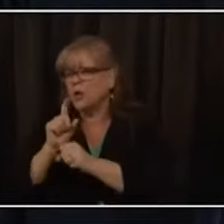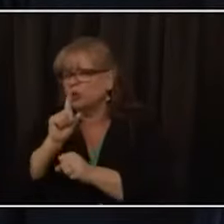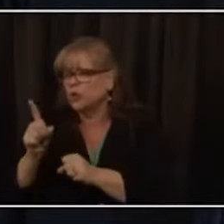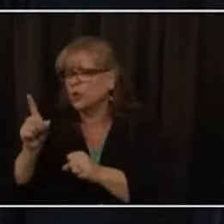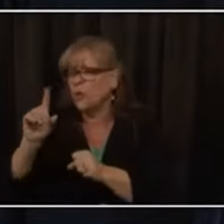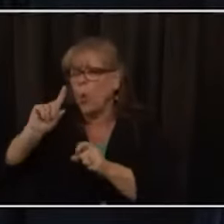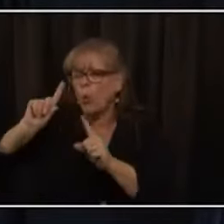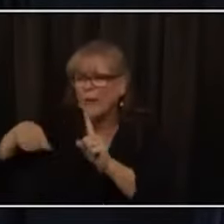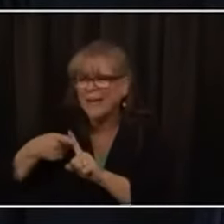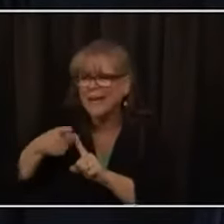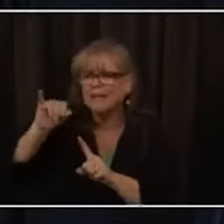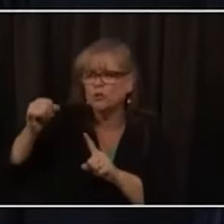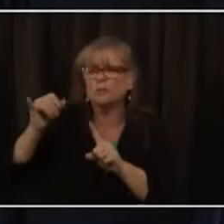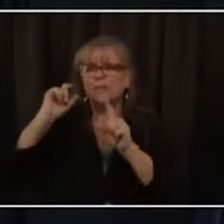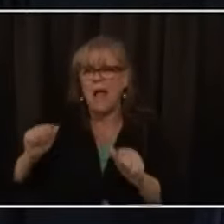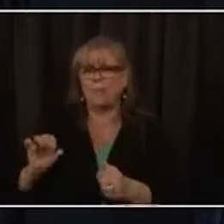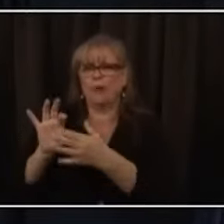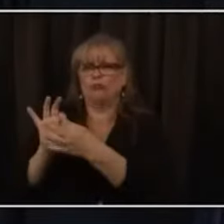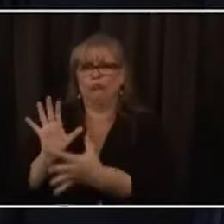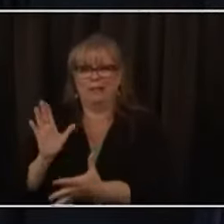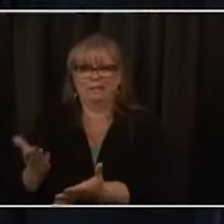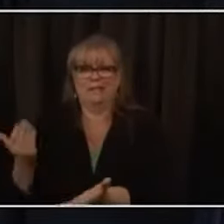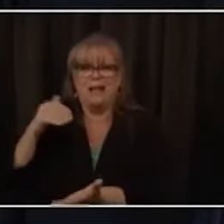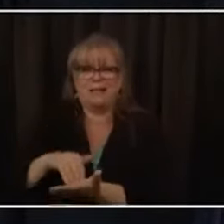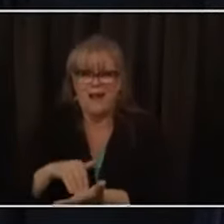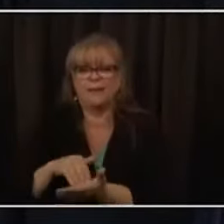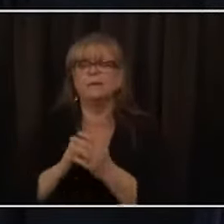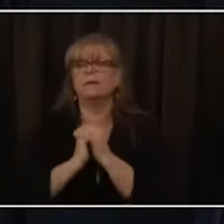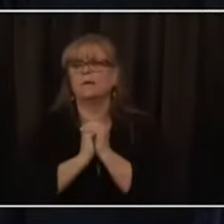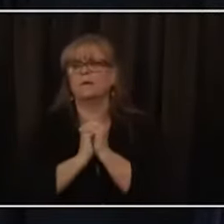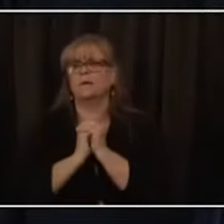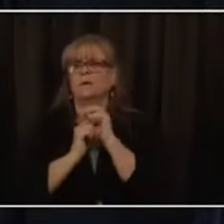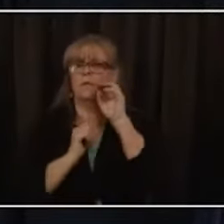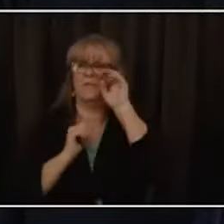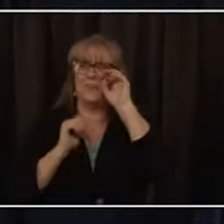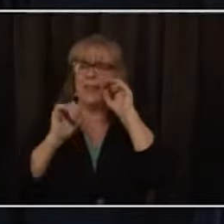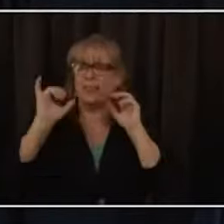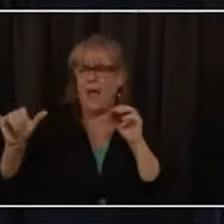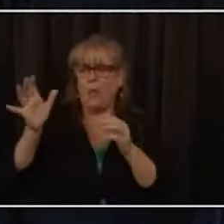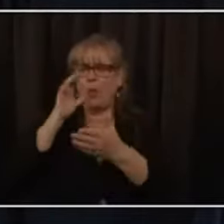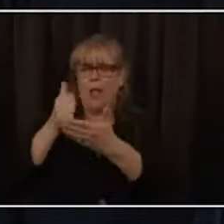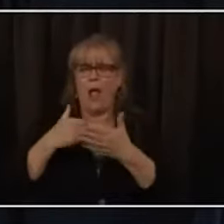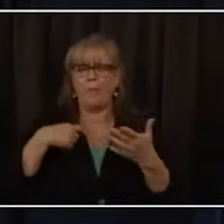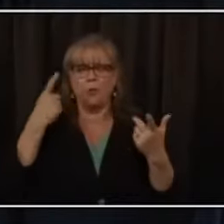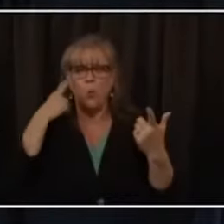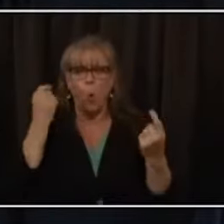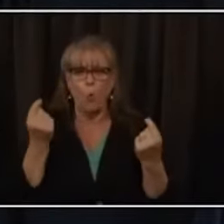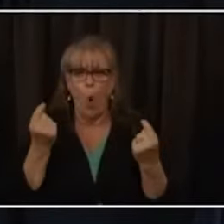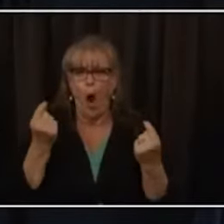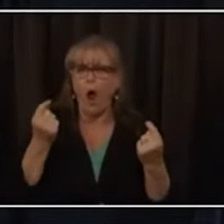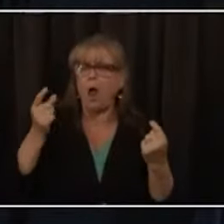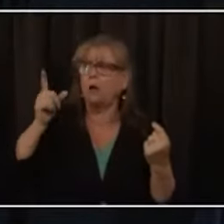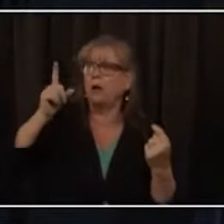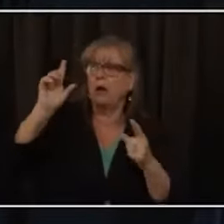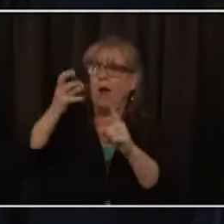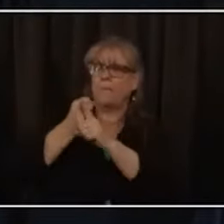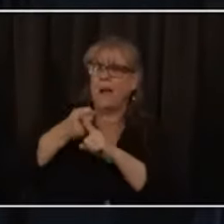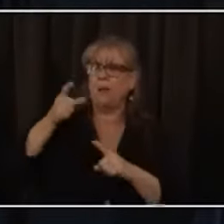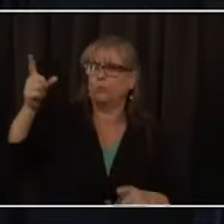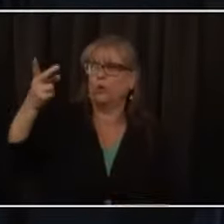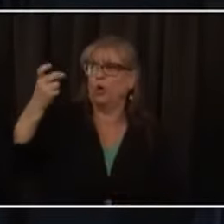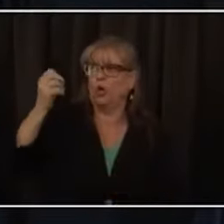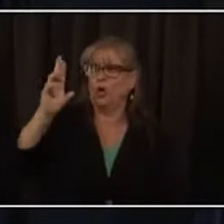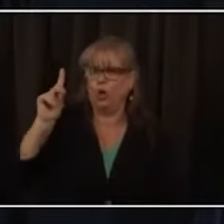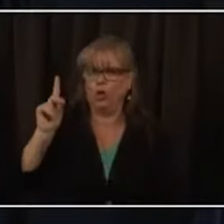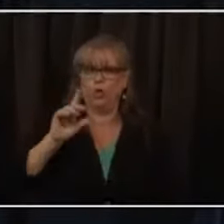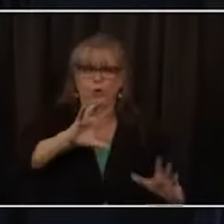for usage. And that will determine whether the overall timeline is impacted. But the brief pause would not impact the overall timeline